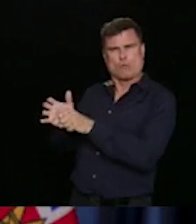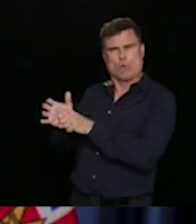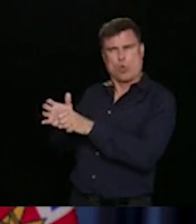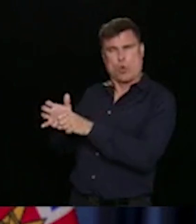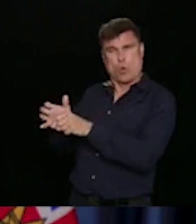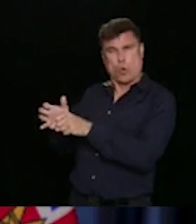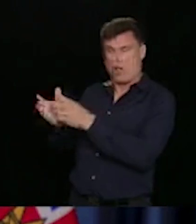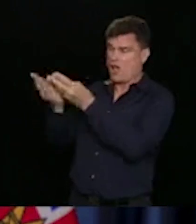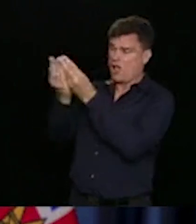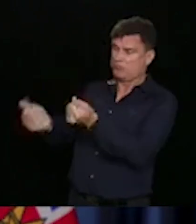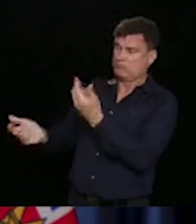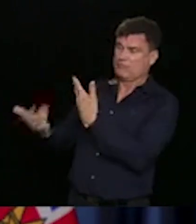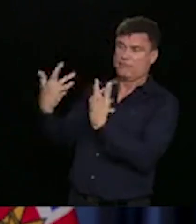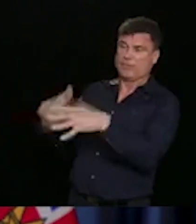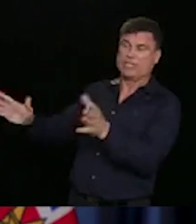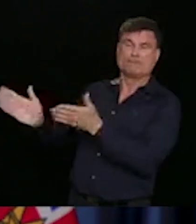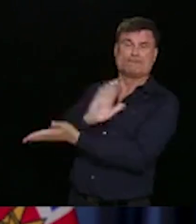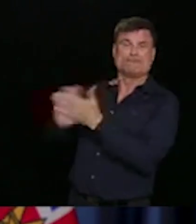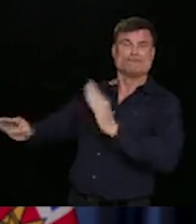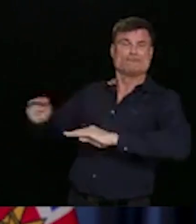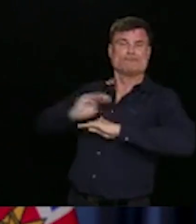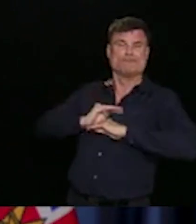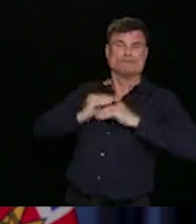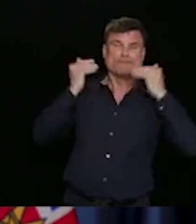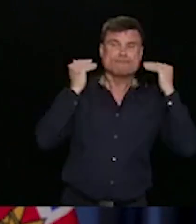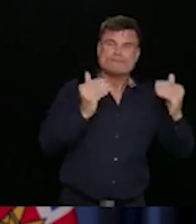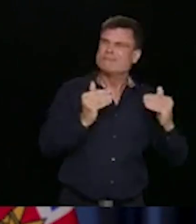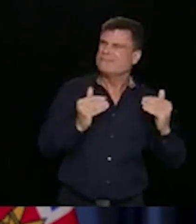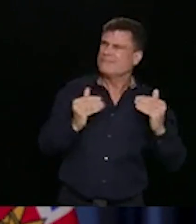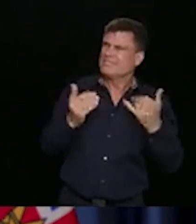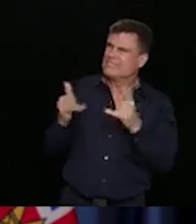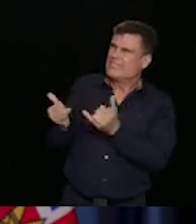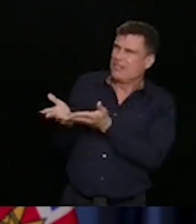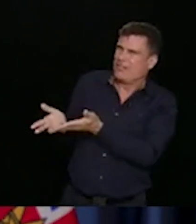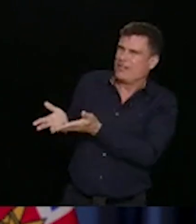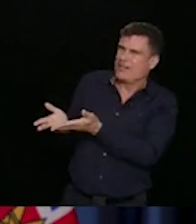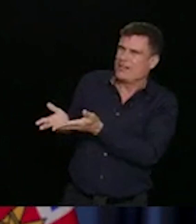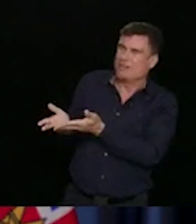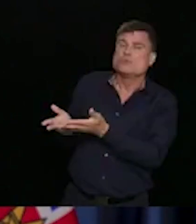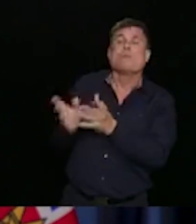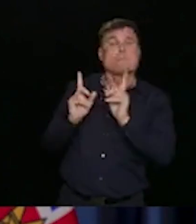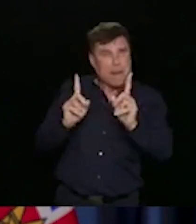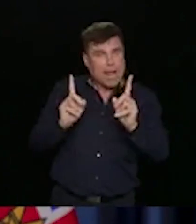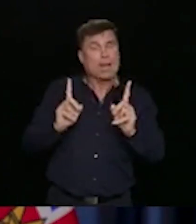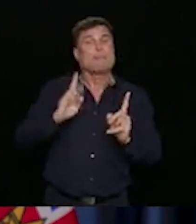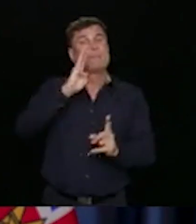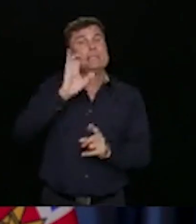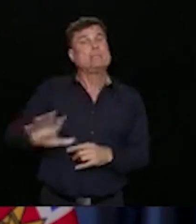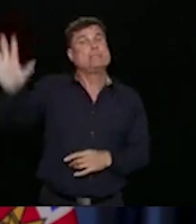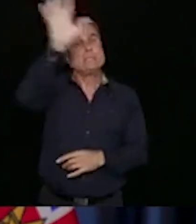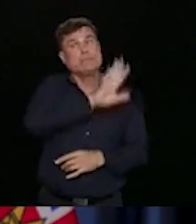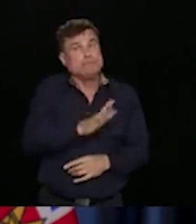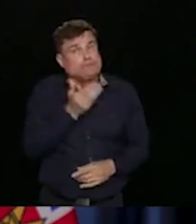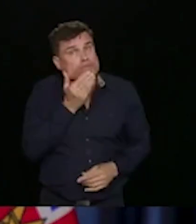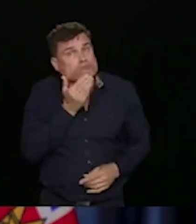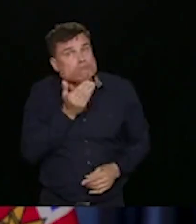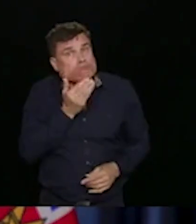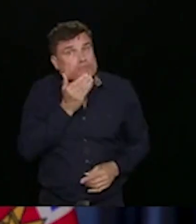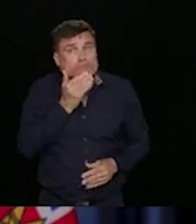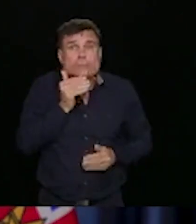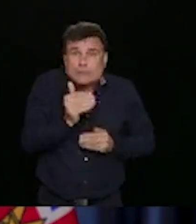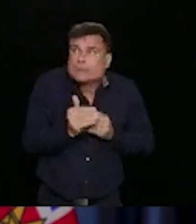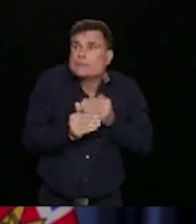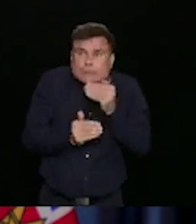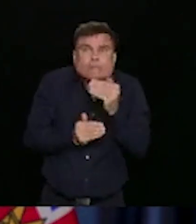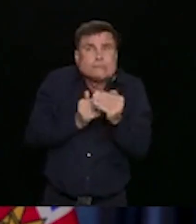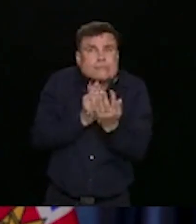that by recommitting to physical distancing, by recommitting to washing our hands, by recommitting absolutely to staying